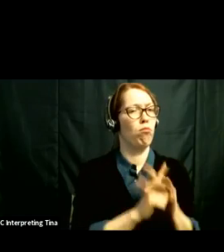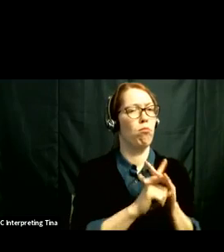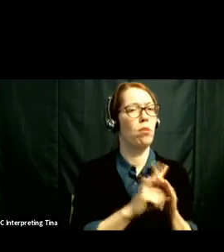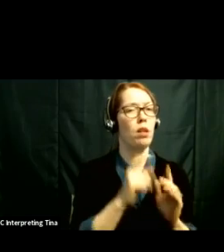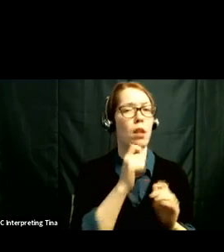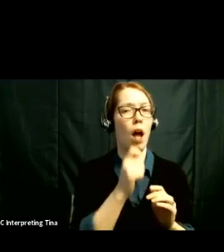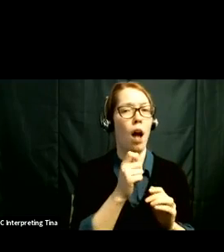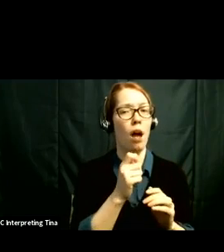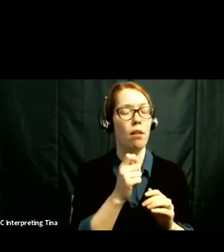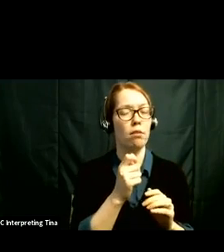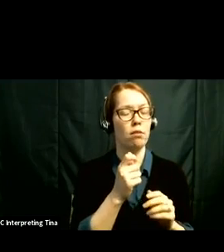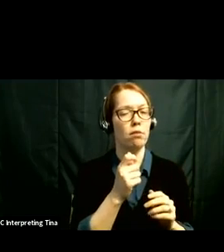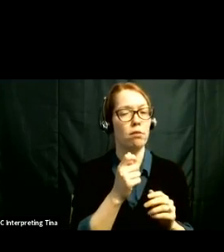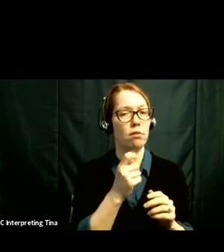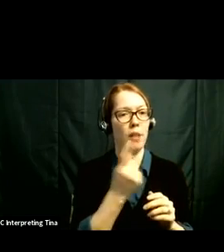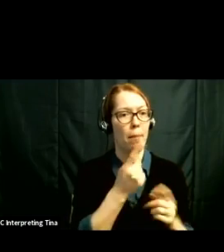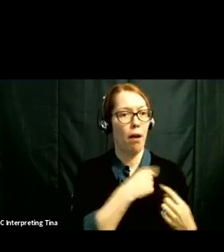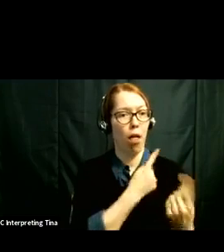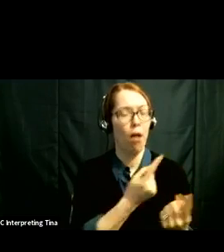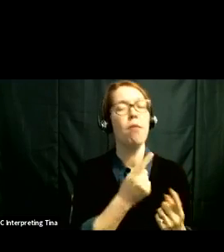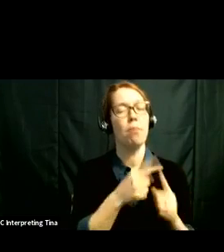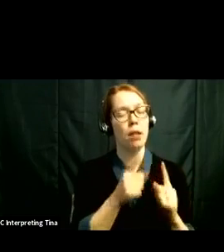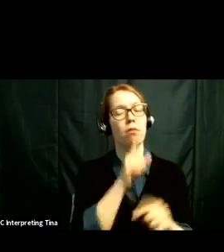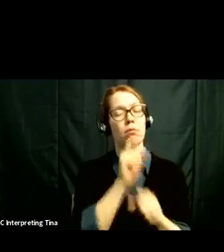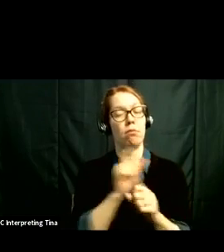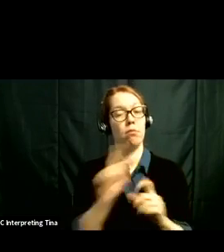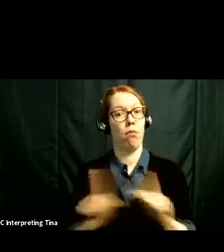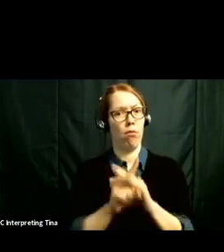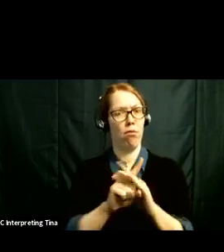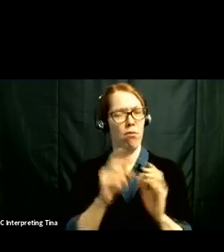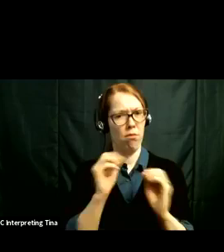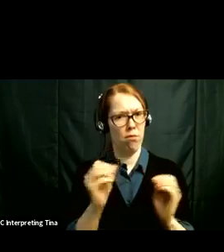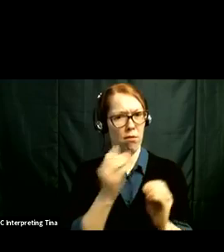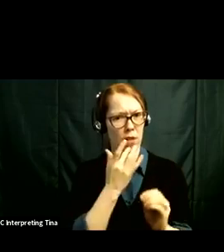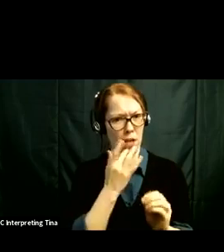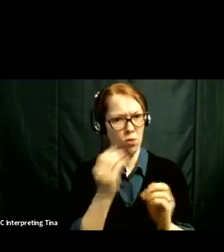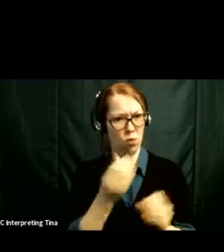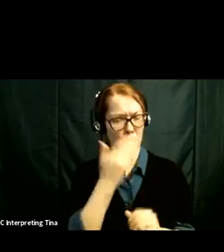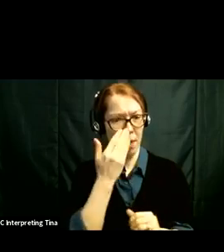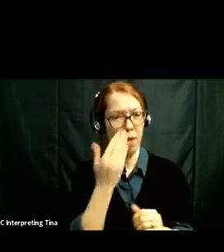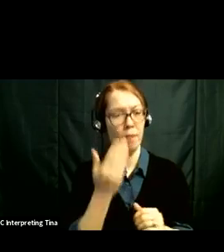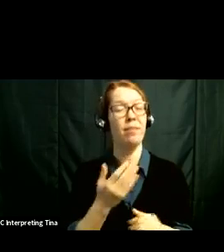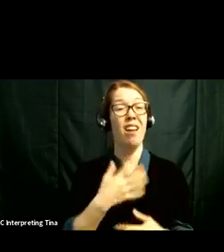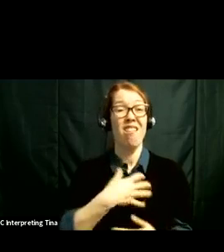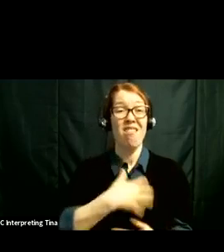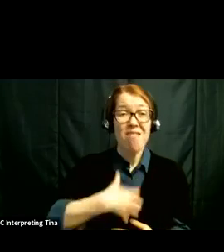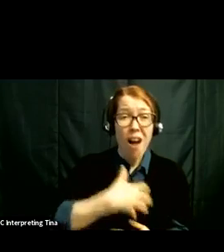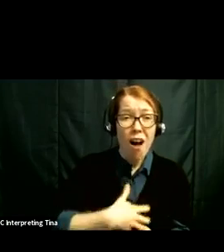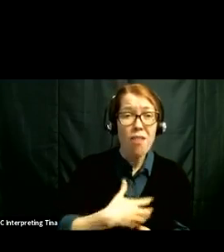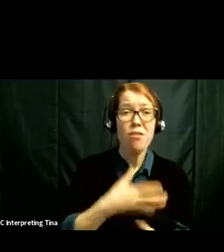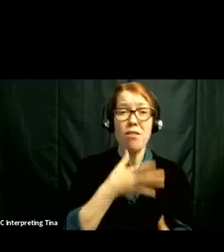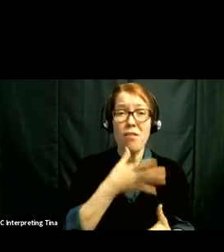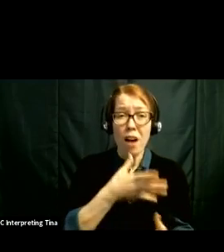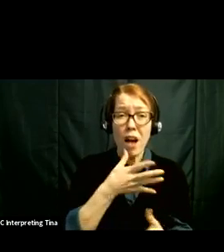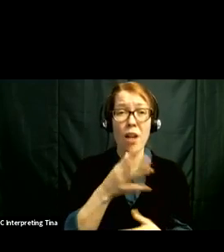more of an acute onset, a sore throat, nausea, vomiting, GI